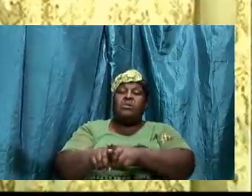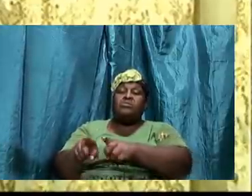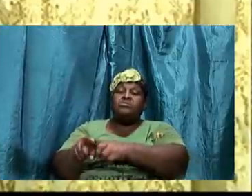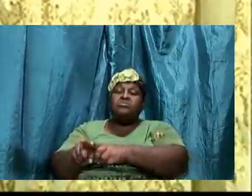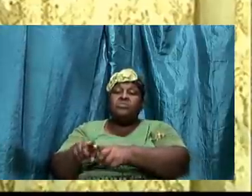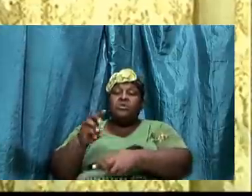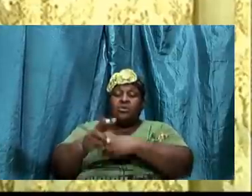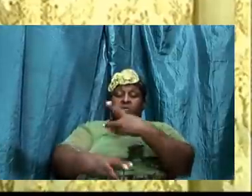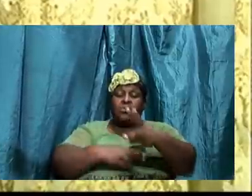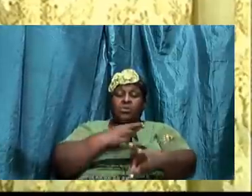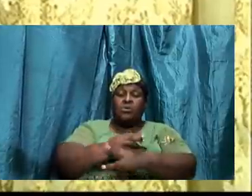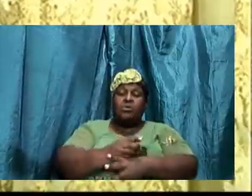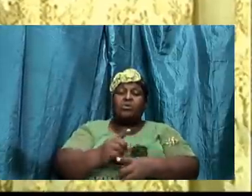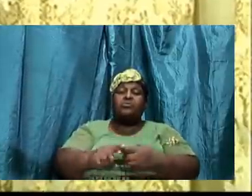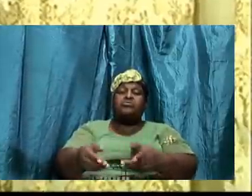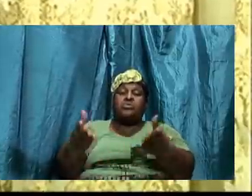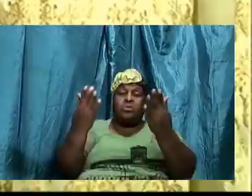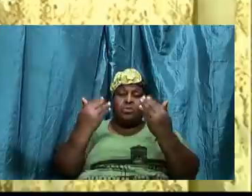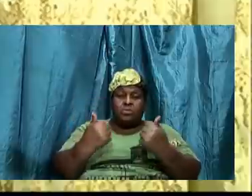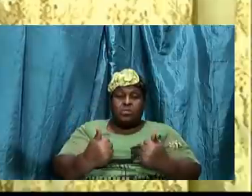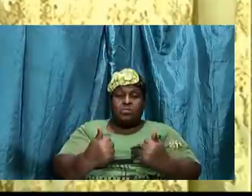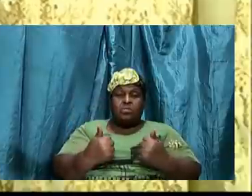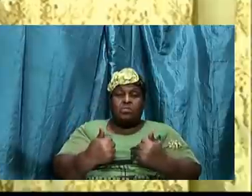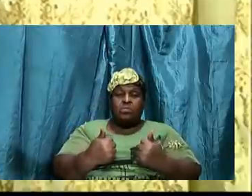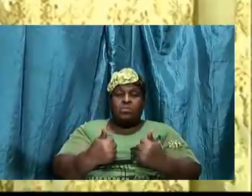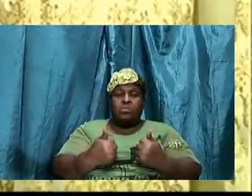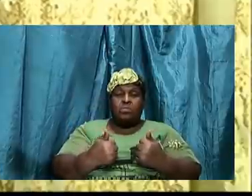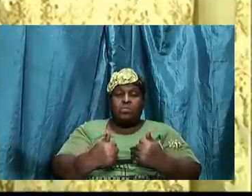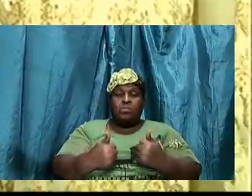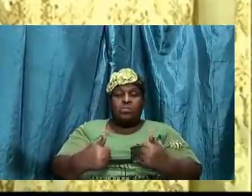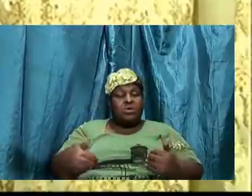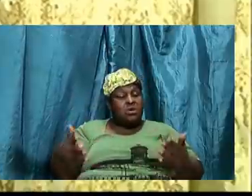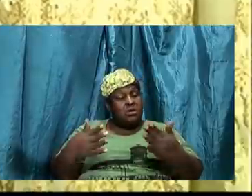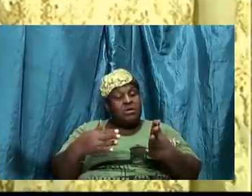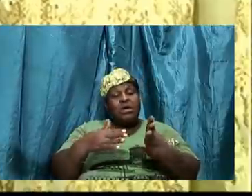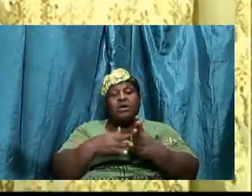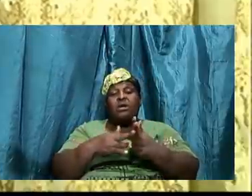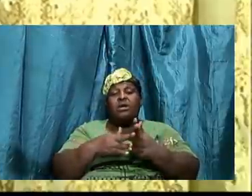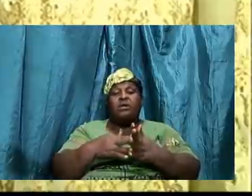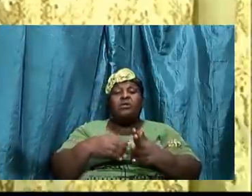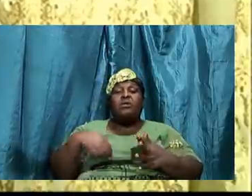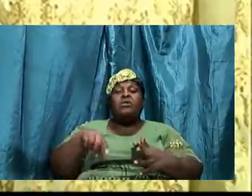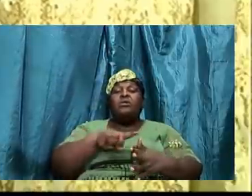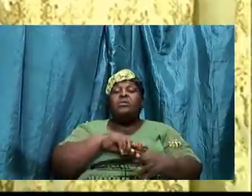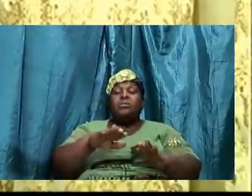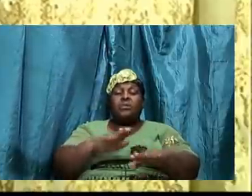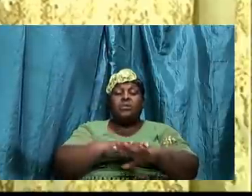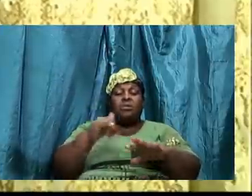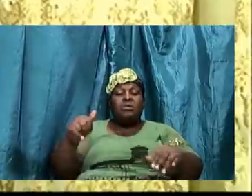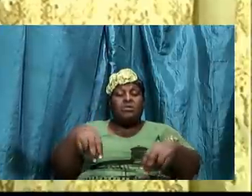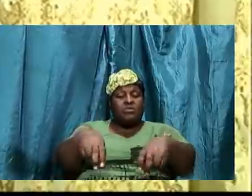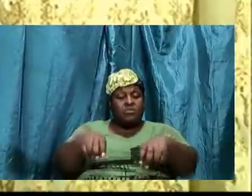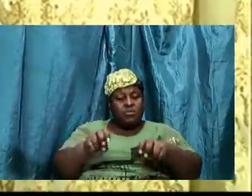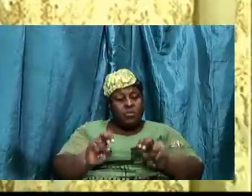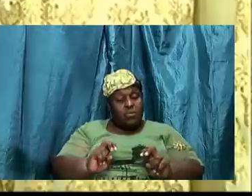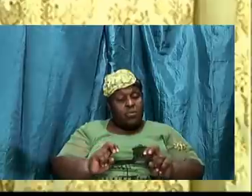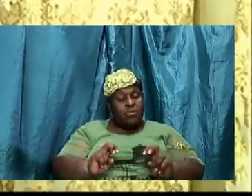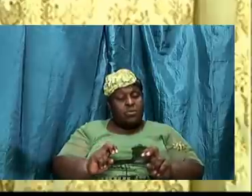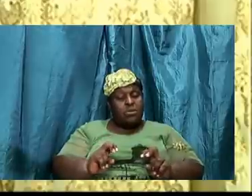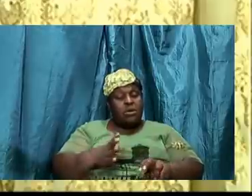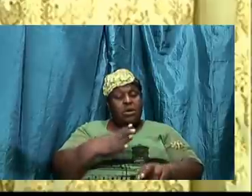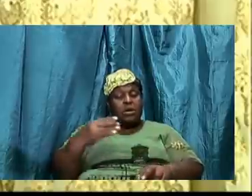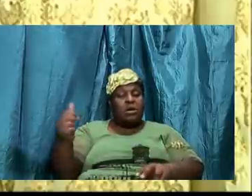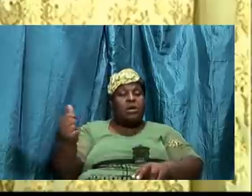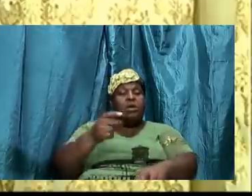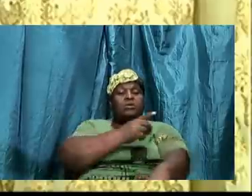come. So, again, there is what we call thrones, and then there's what we call dominion,